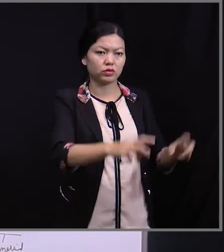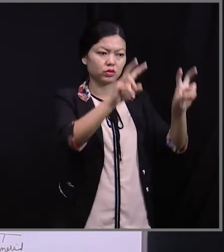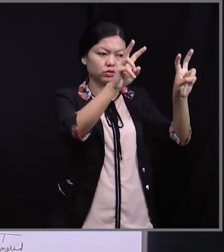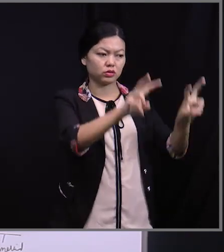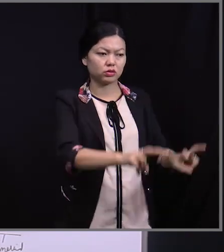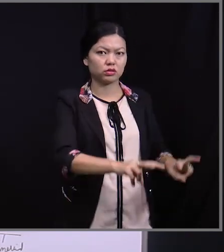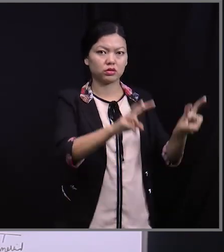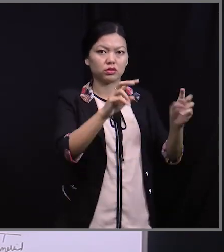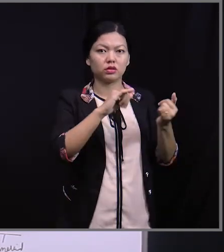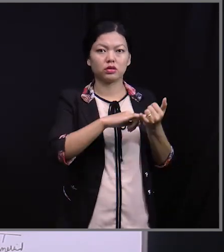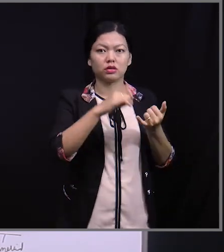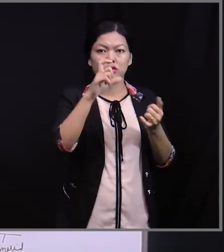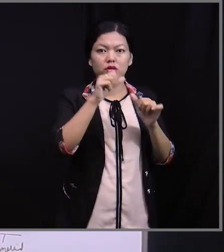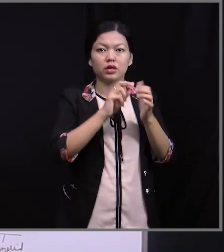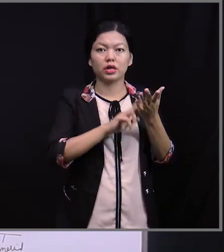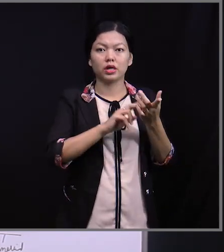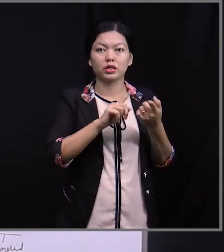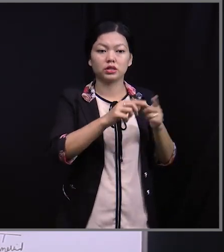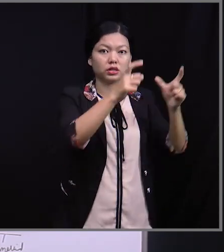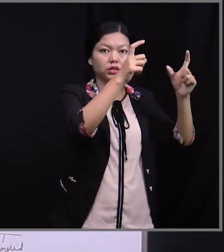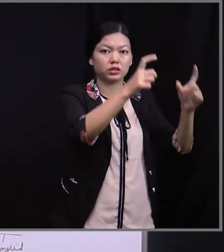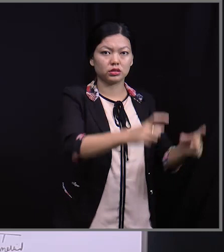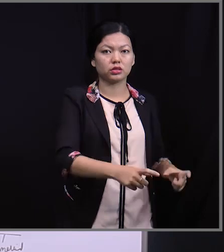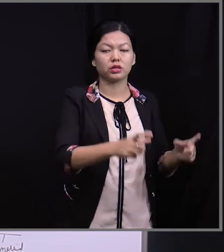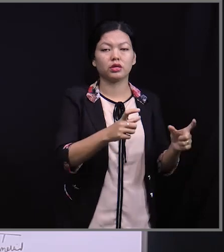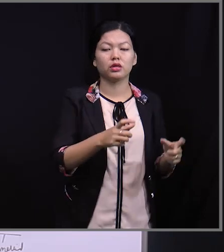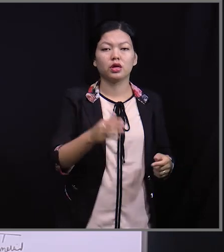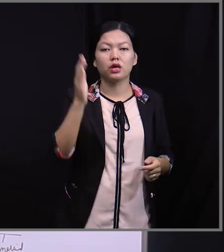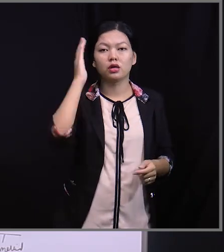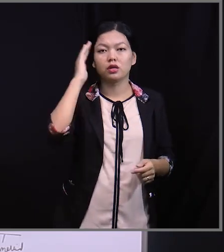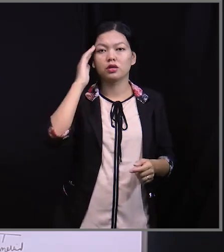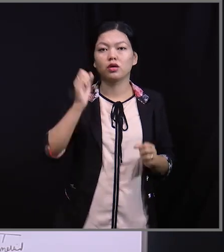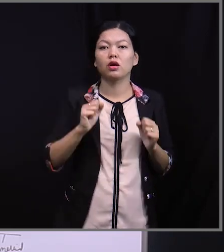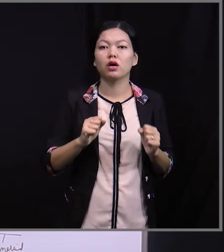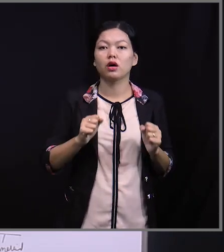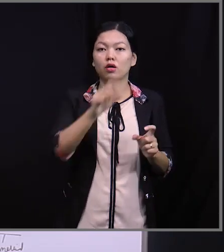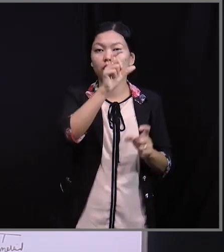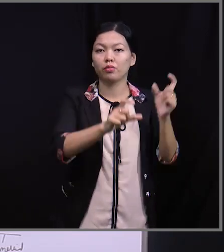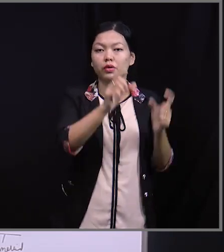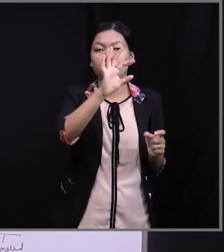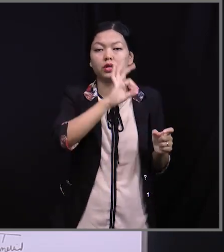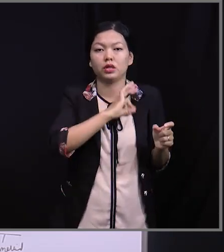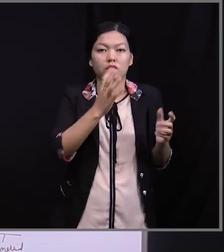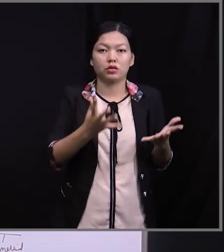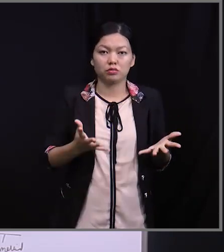the market, what is the total demand, what is the supply, and what are the sources of